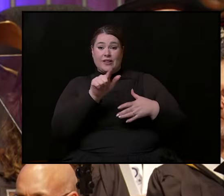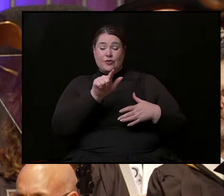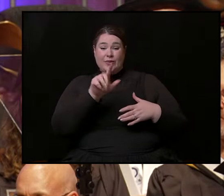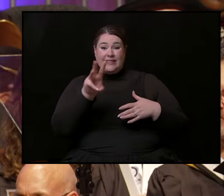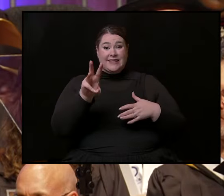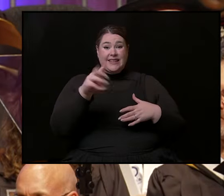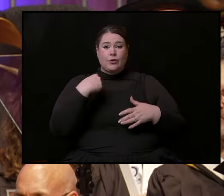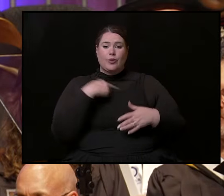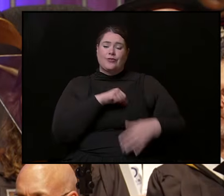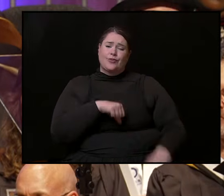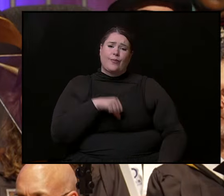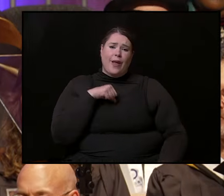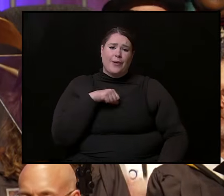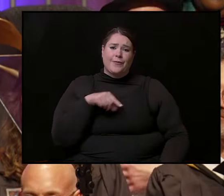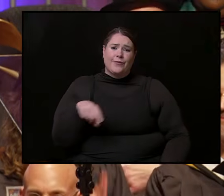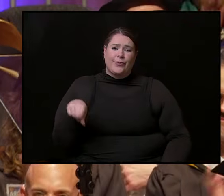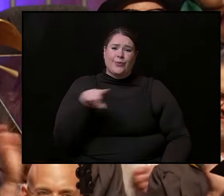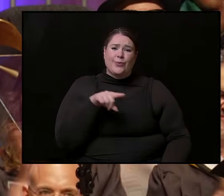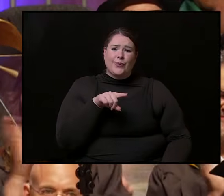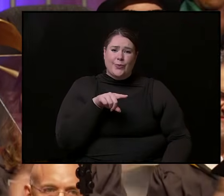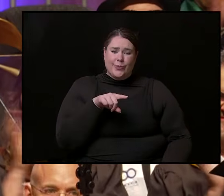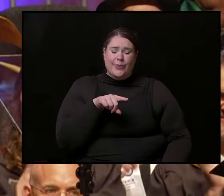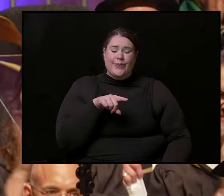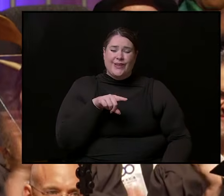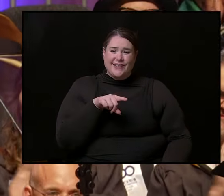so proud of you.